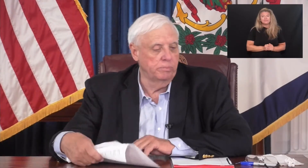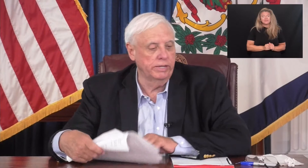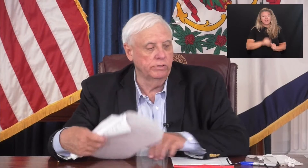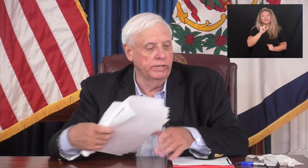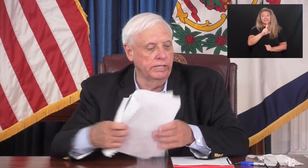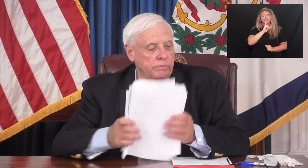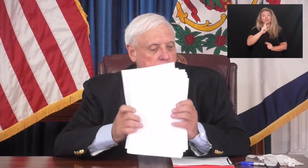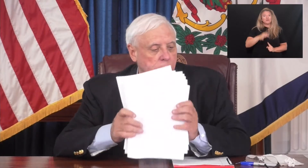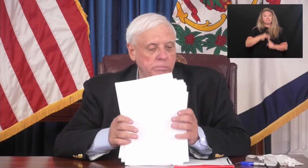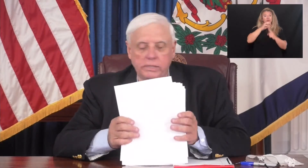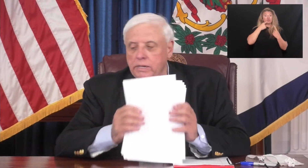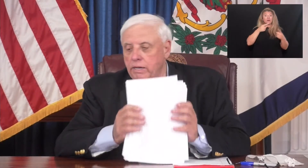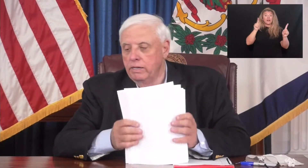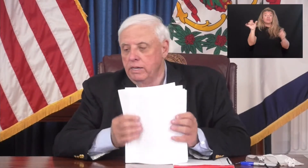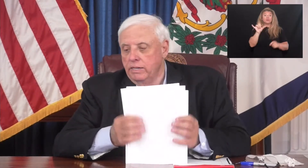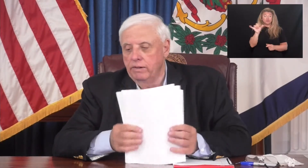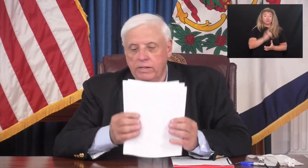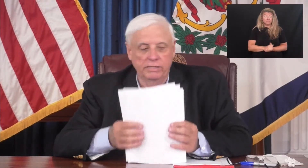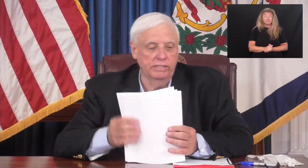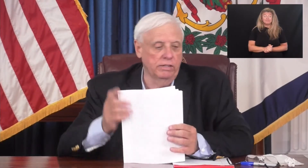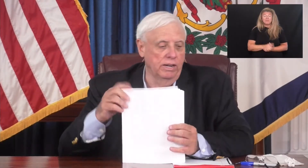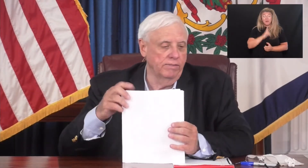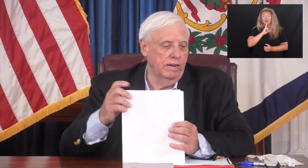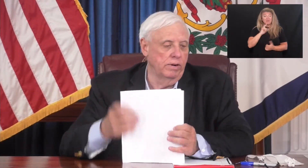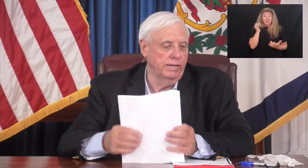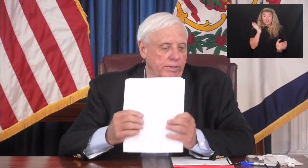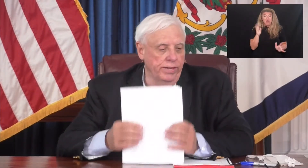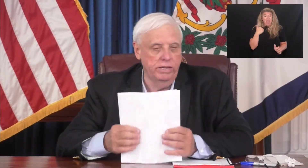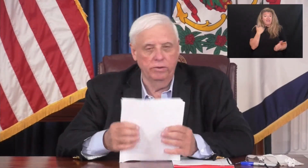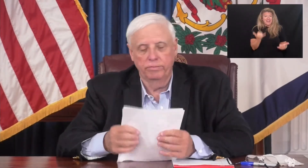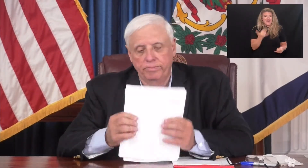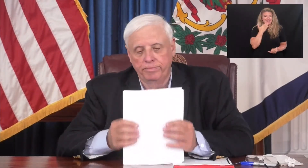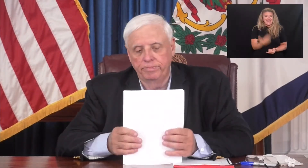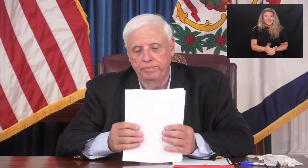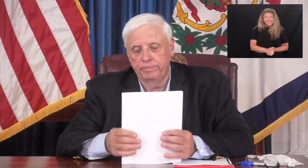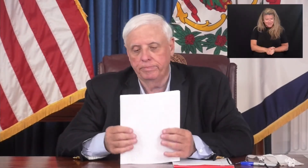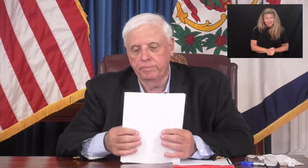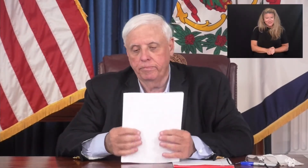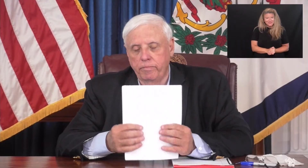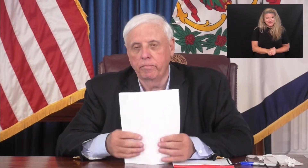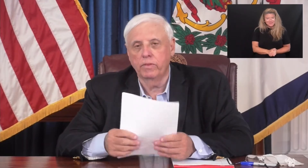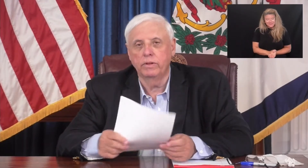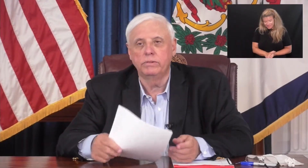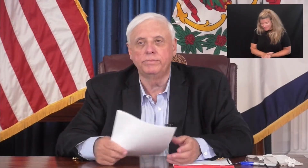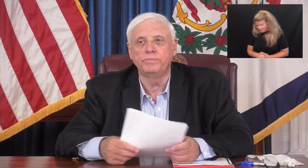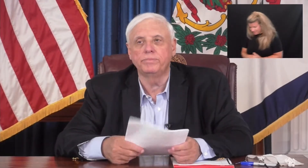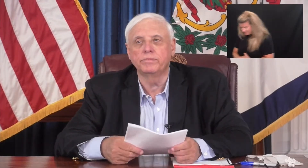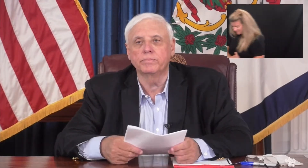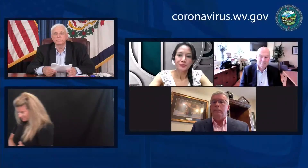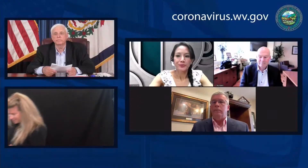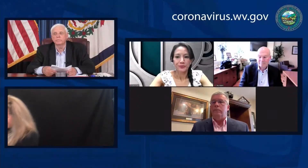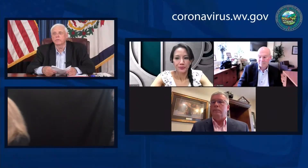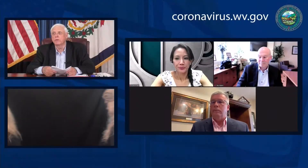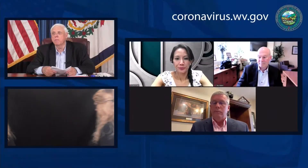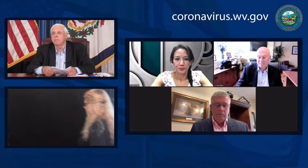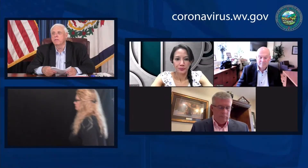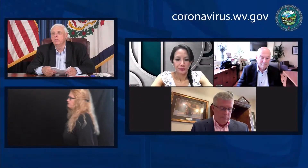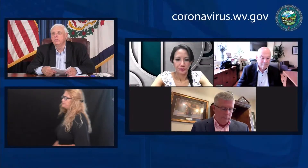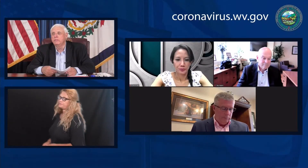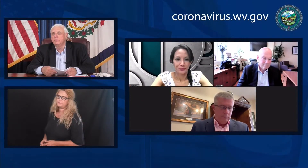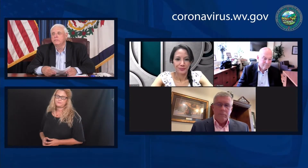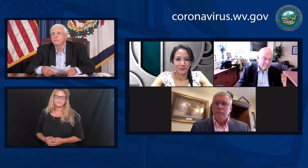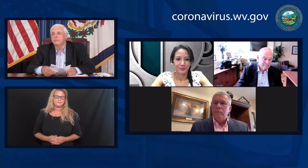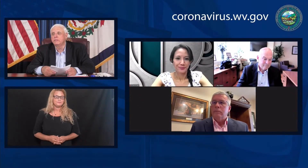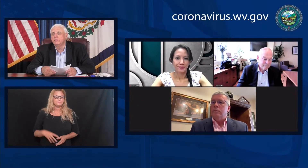really special announcement. But nevertheless, that's all I've got right now. Thank you. All right, thank you, Governor. Let's now go to Dr. Clay Marsh,